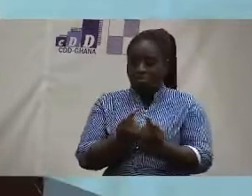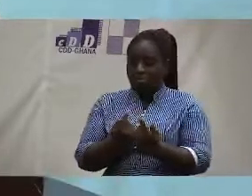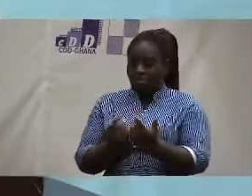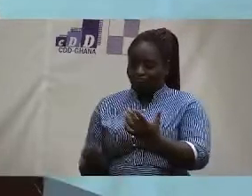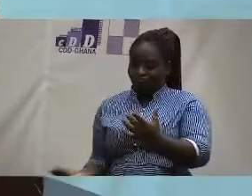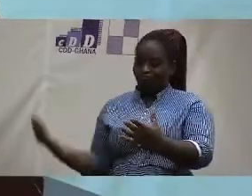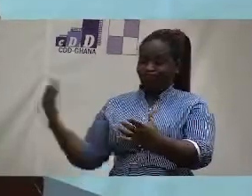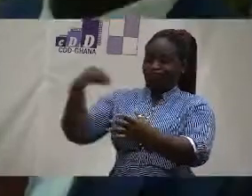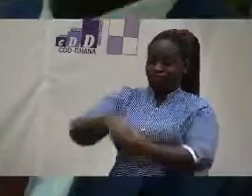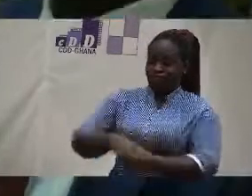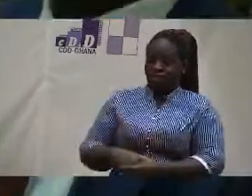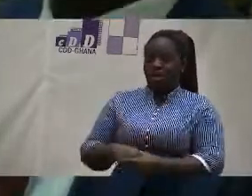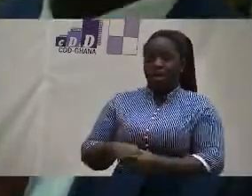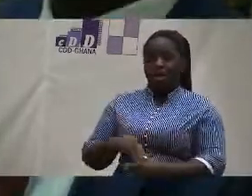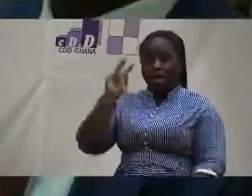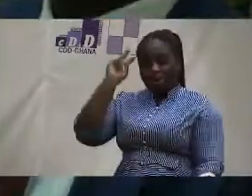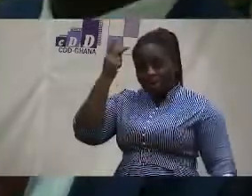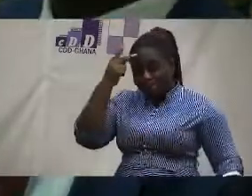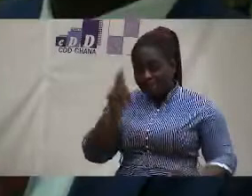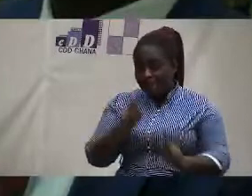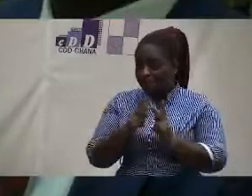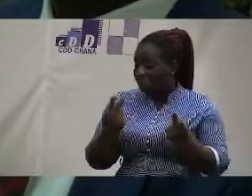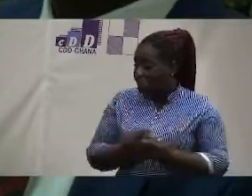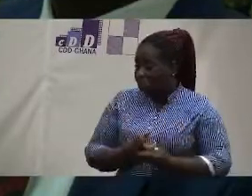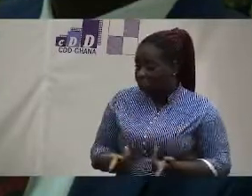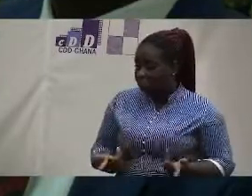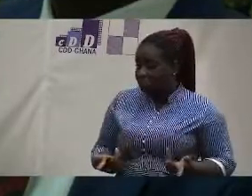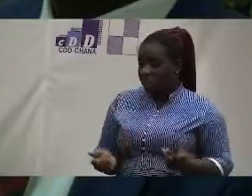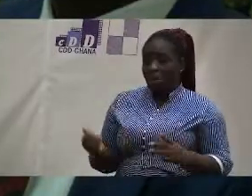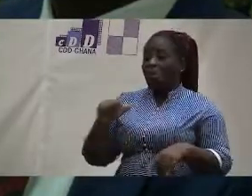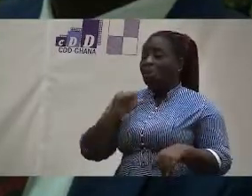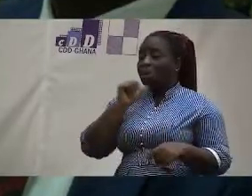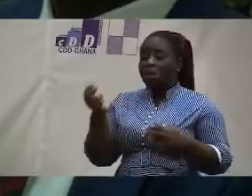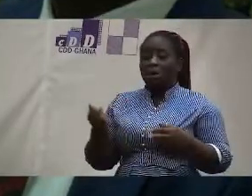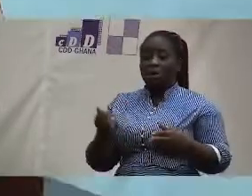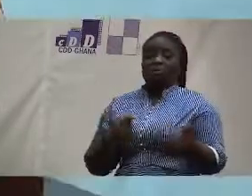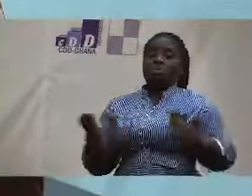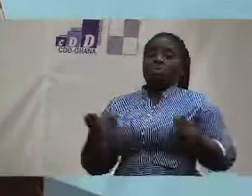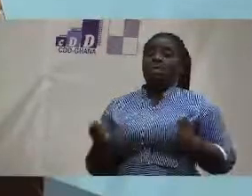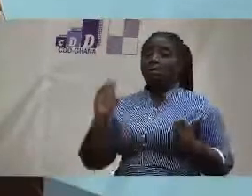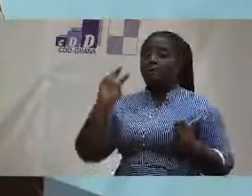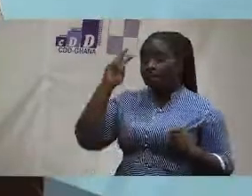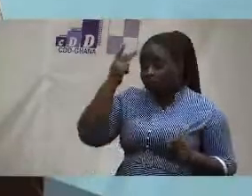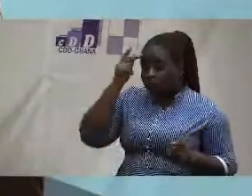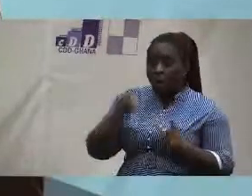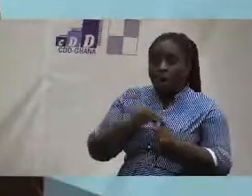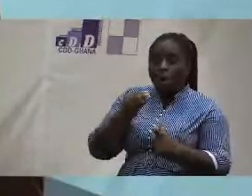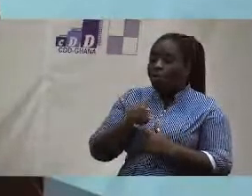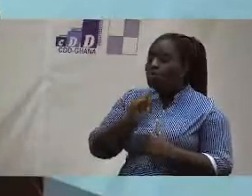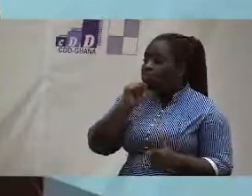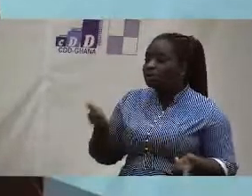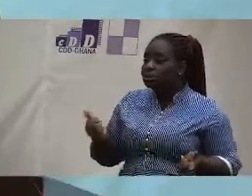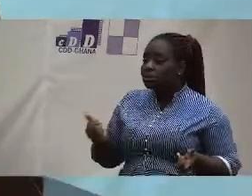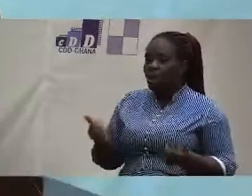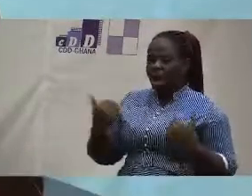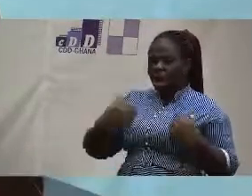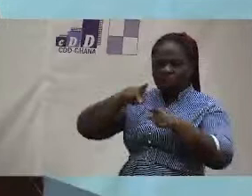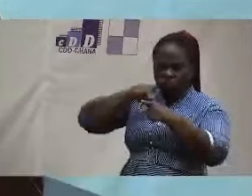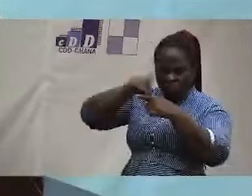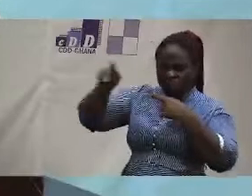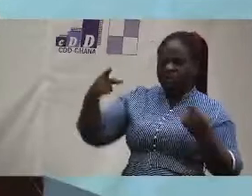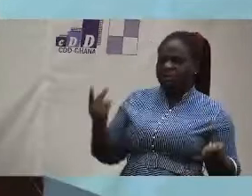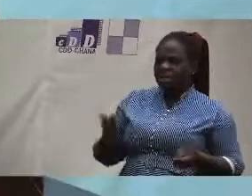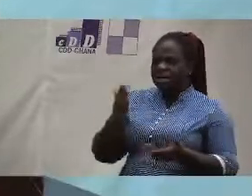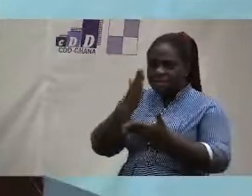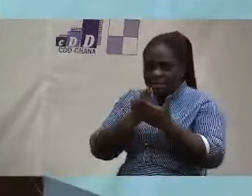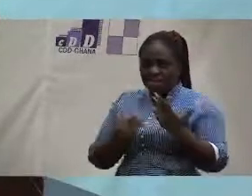joining political party, be it opposition or ruling party. And amongst this group, we have professionals,